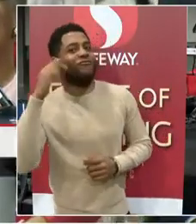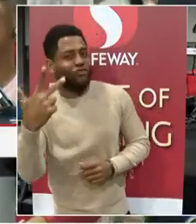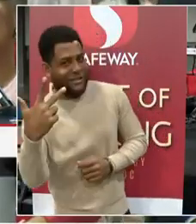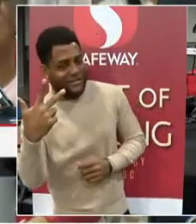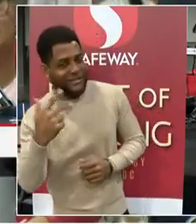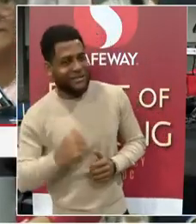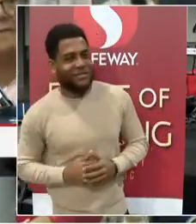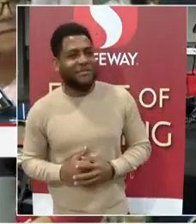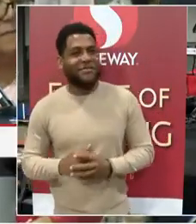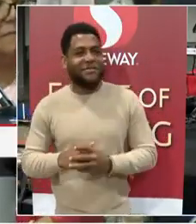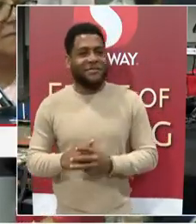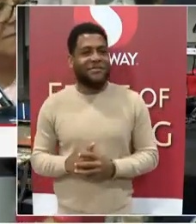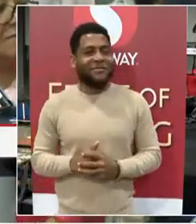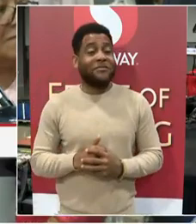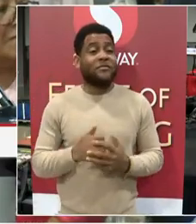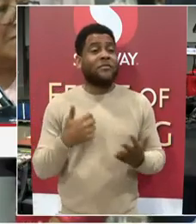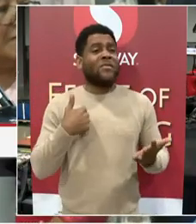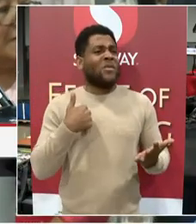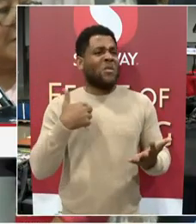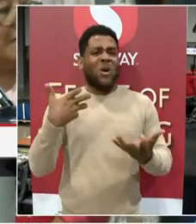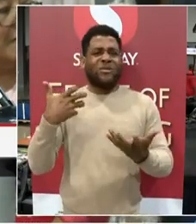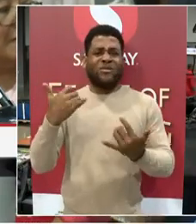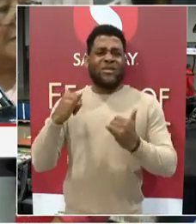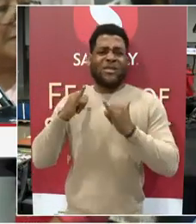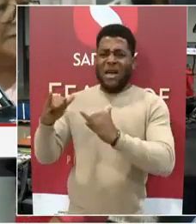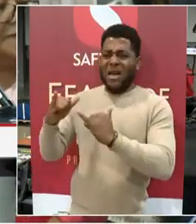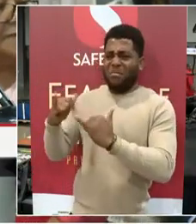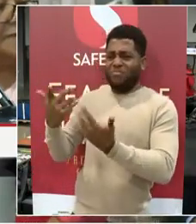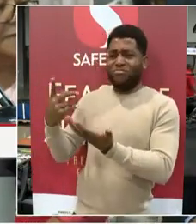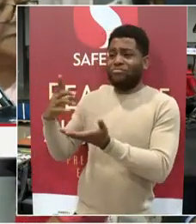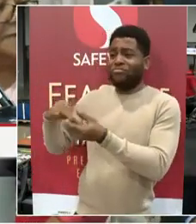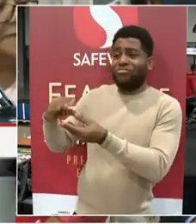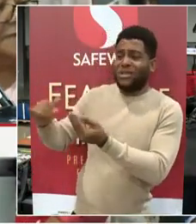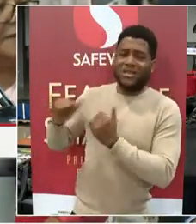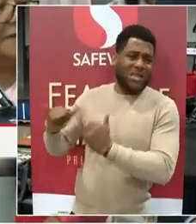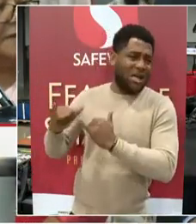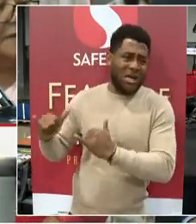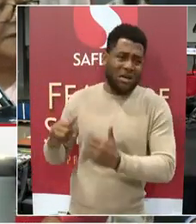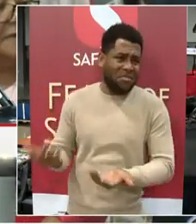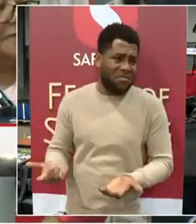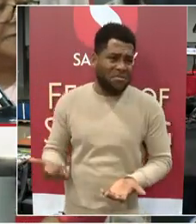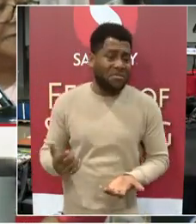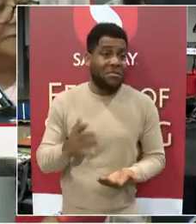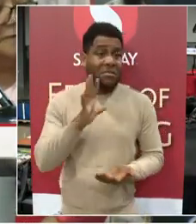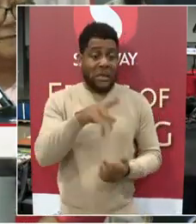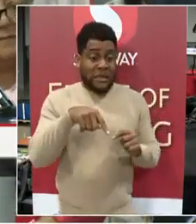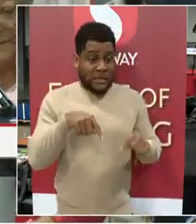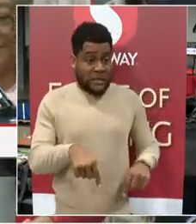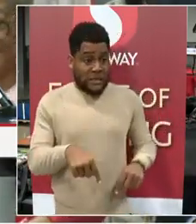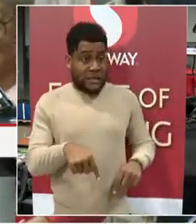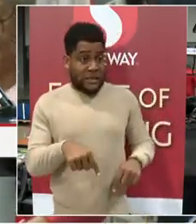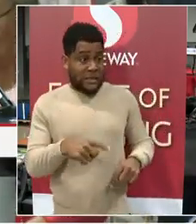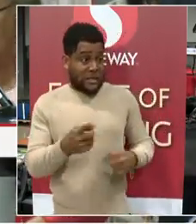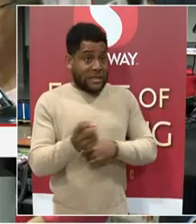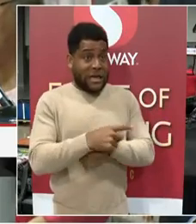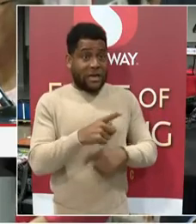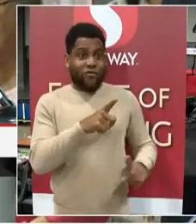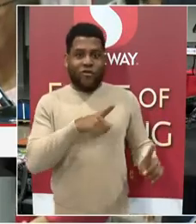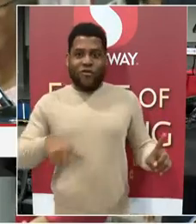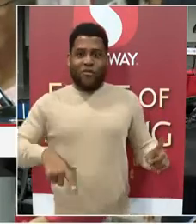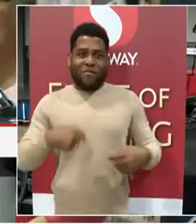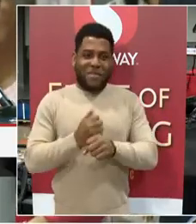started with the recitation that this is the day the Lord hath made. Let us rejoice and be glad in